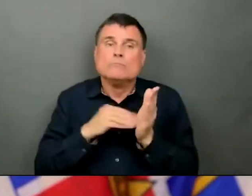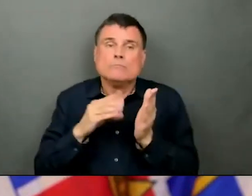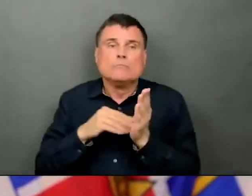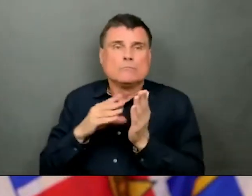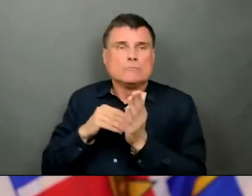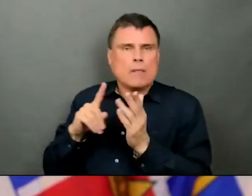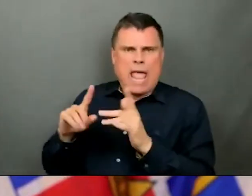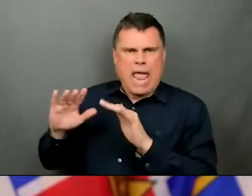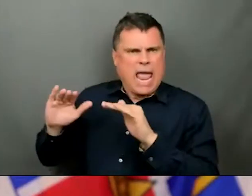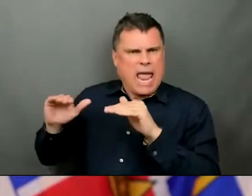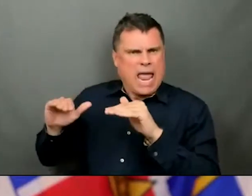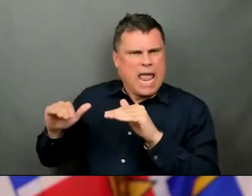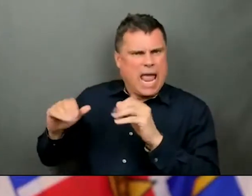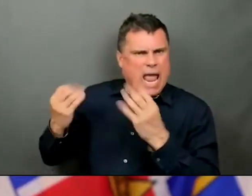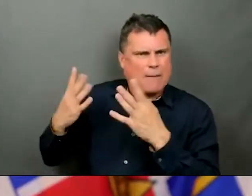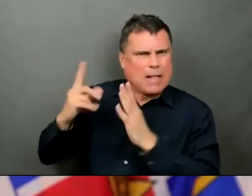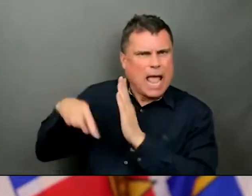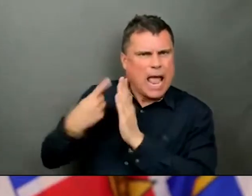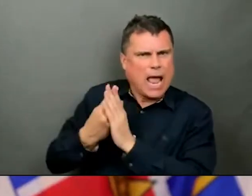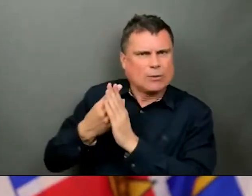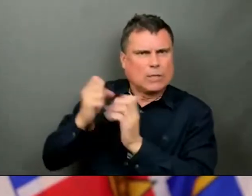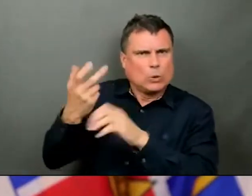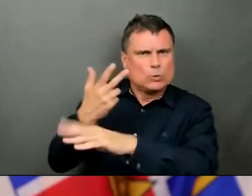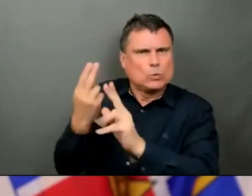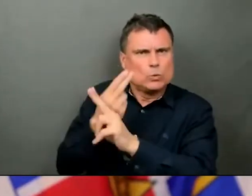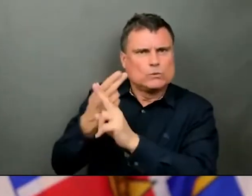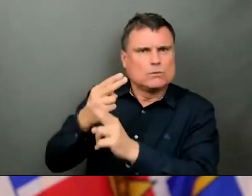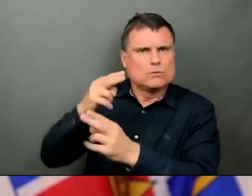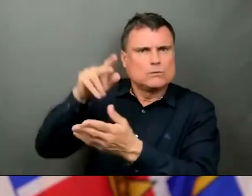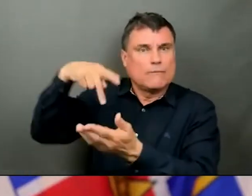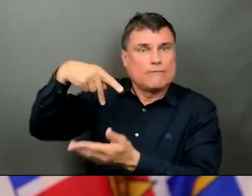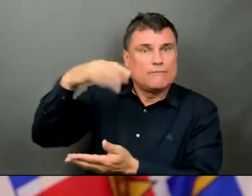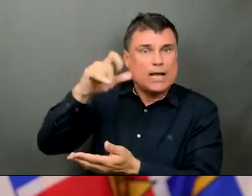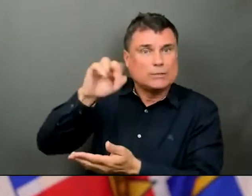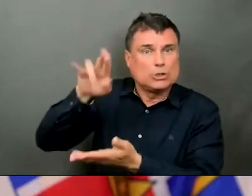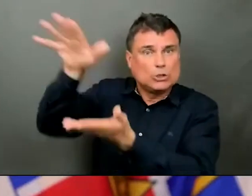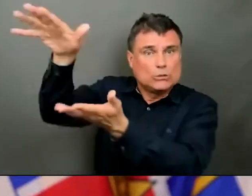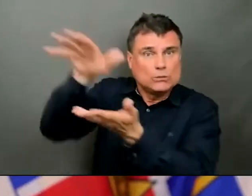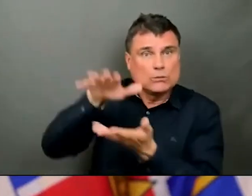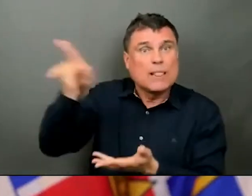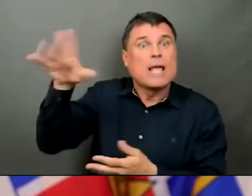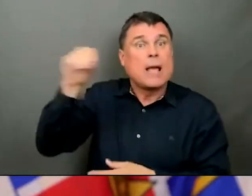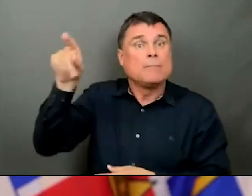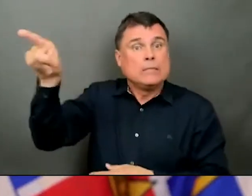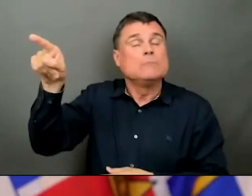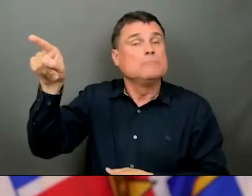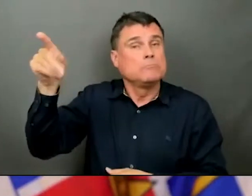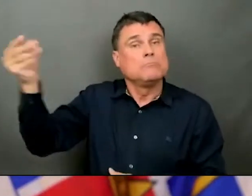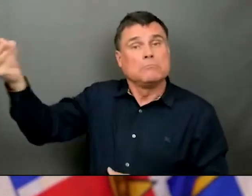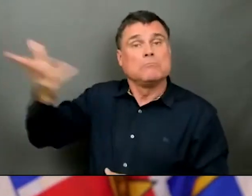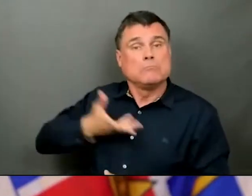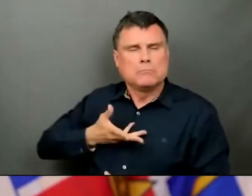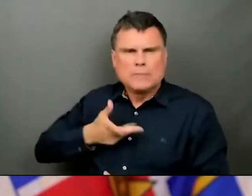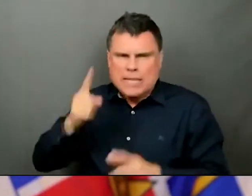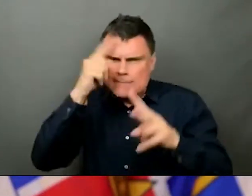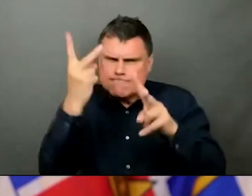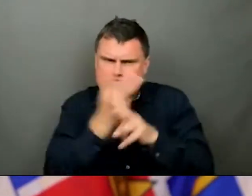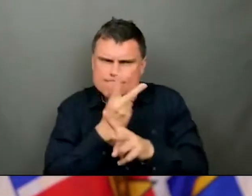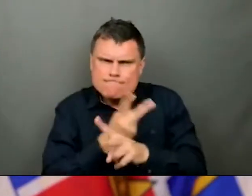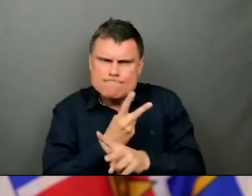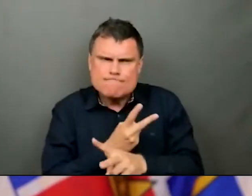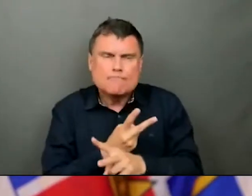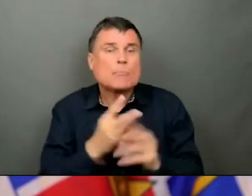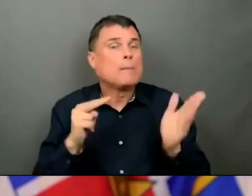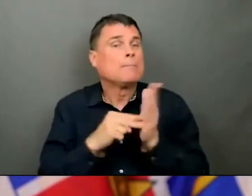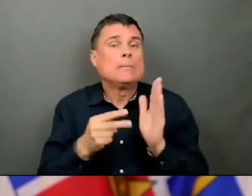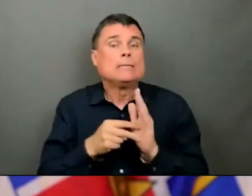has provided data to Health Canada that we hope Health Canada is in the process of reviewing that will